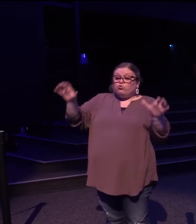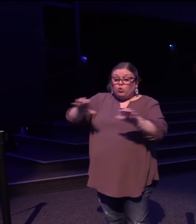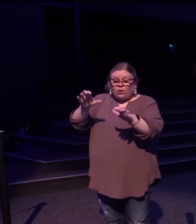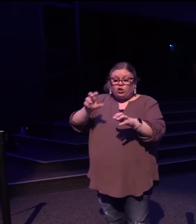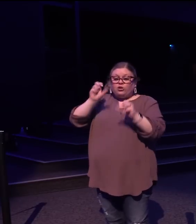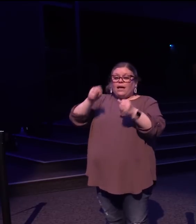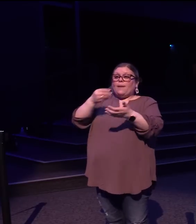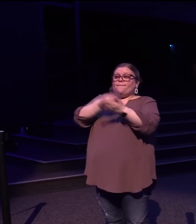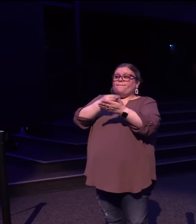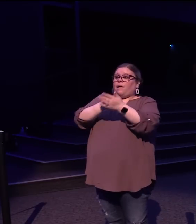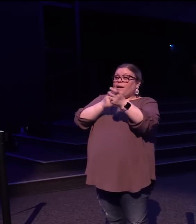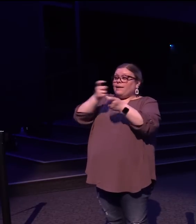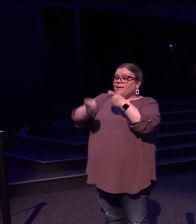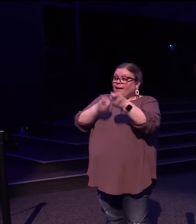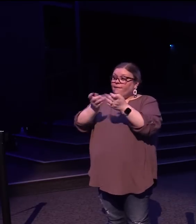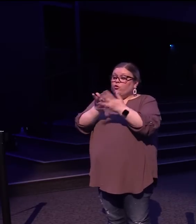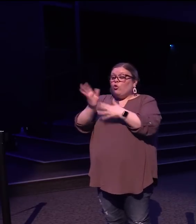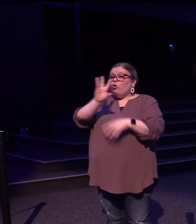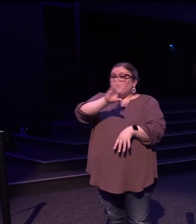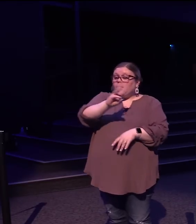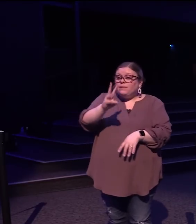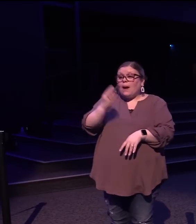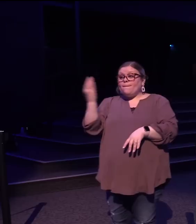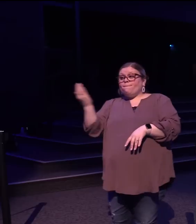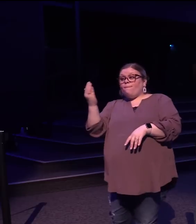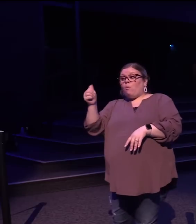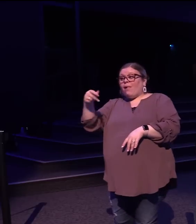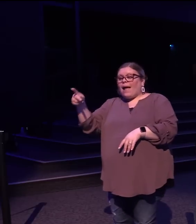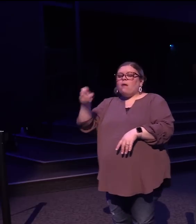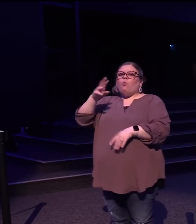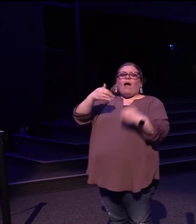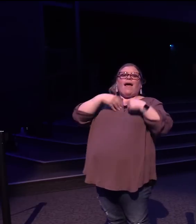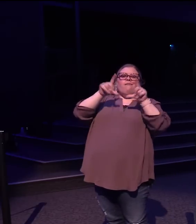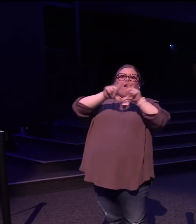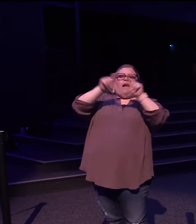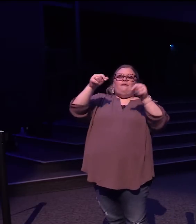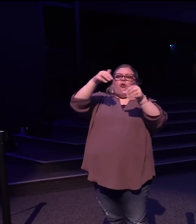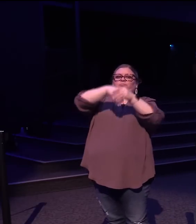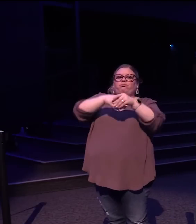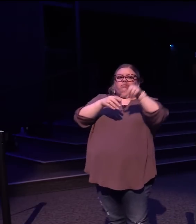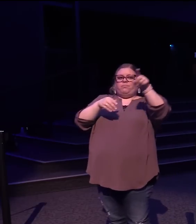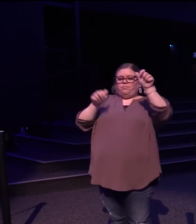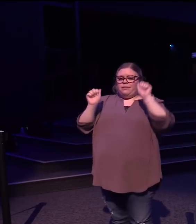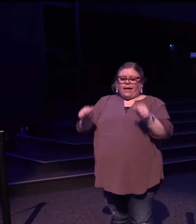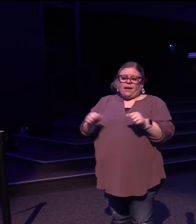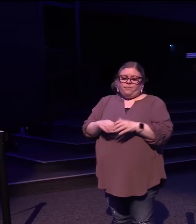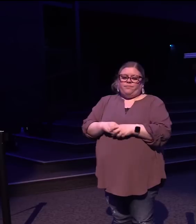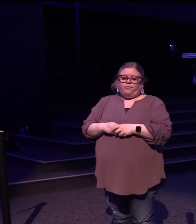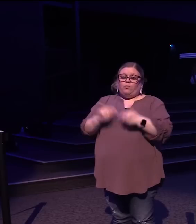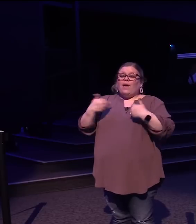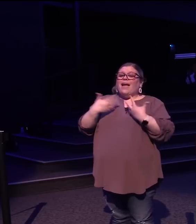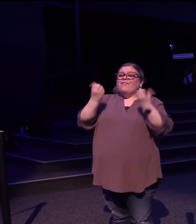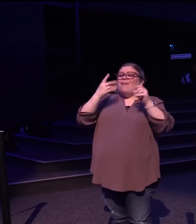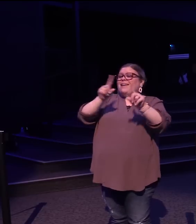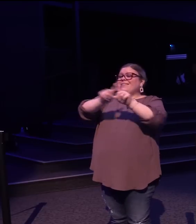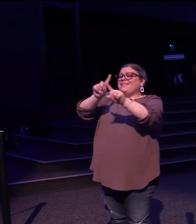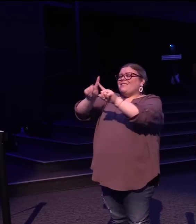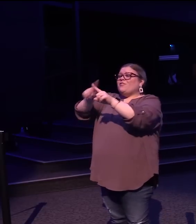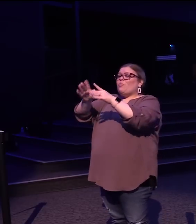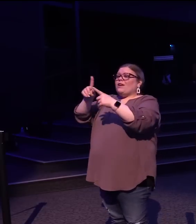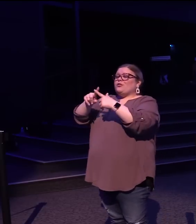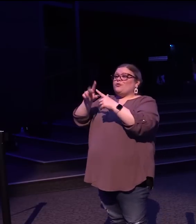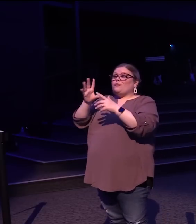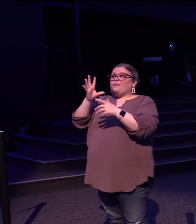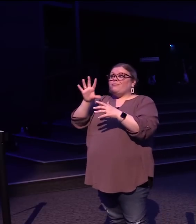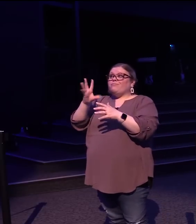can give on our website, our mobile app, or in one of the offering envelopes at any of our campuses. There are so many ways you can discover community at